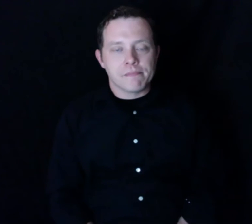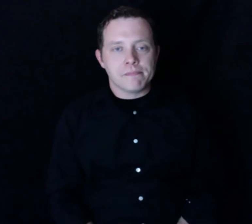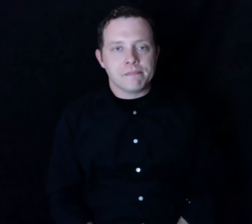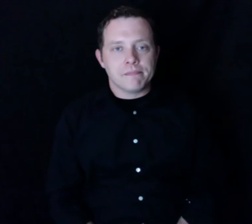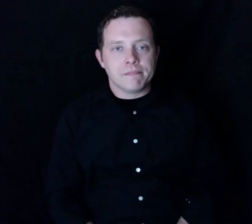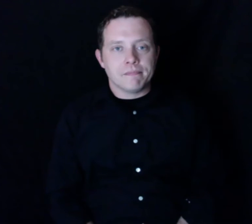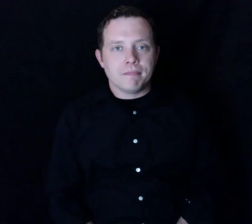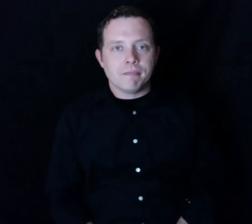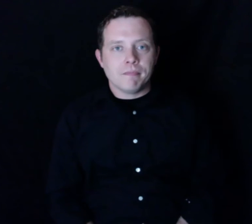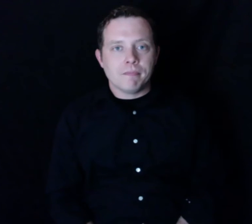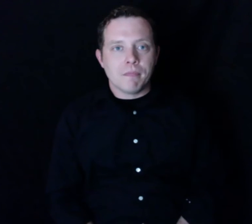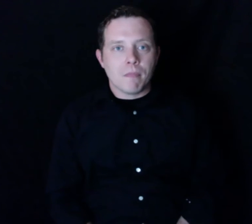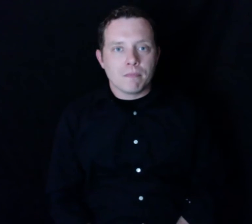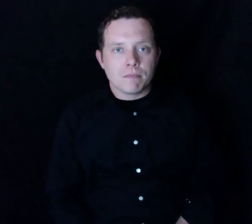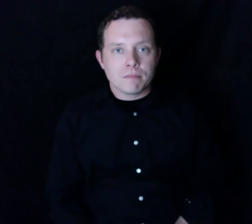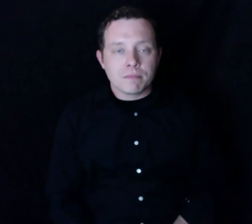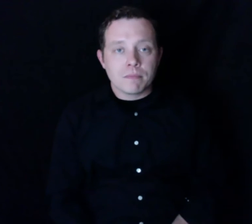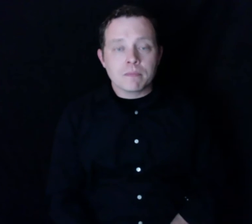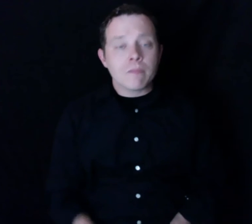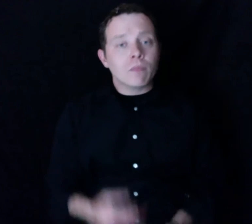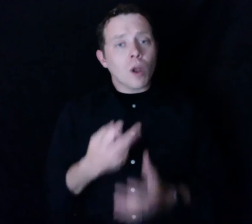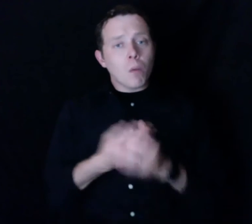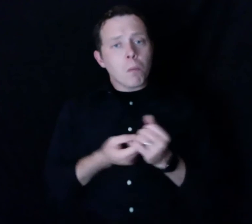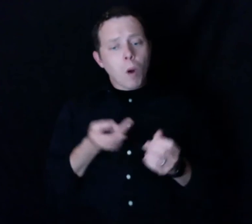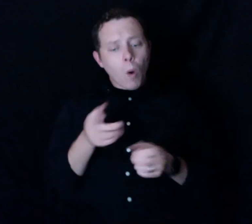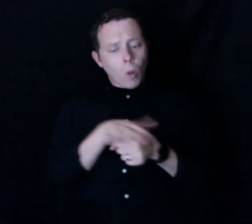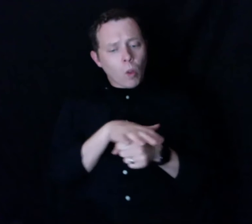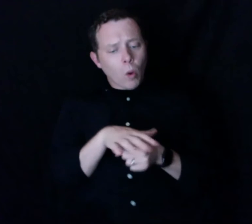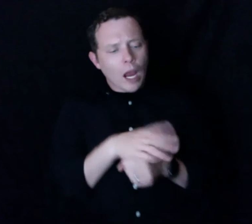And they've been open just about a year.